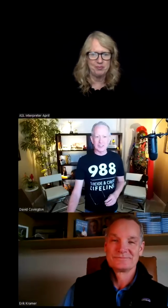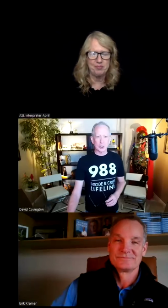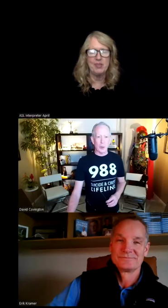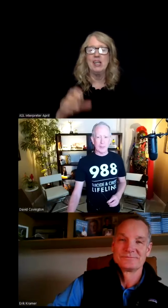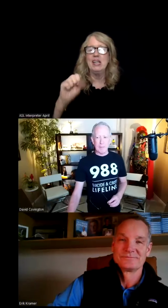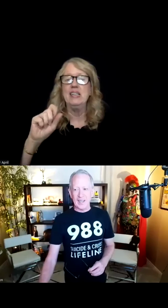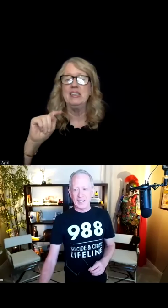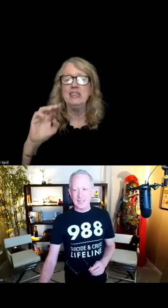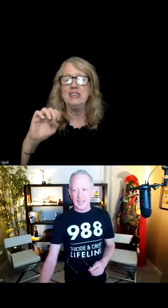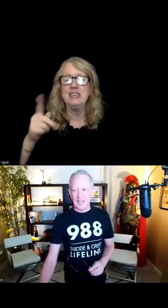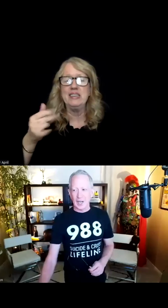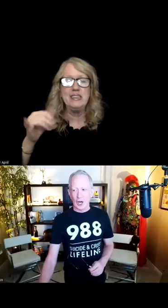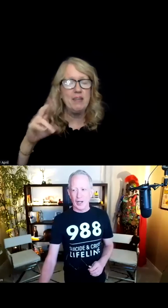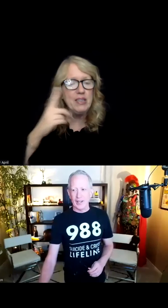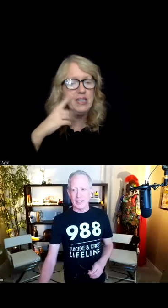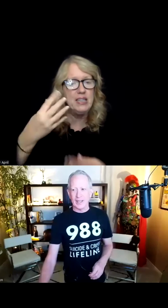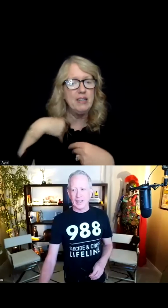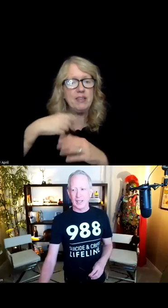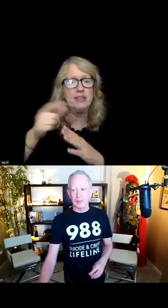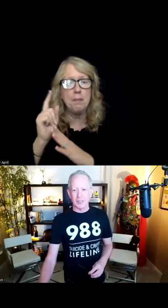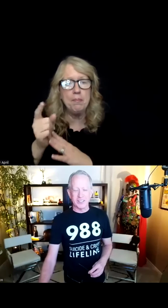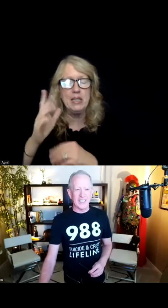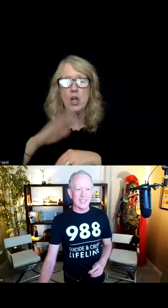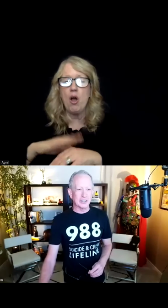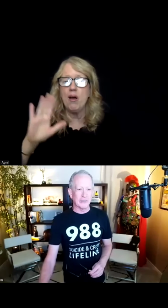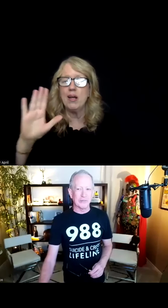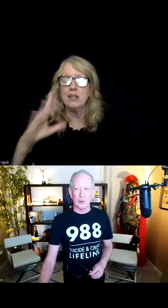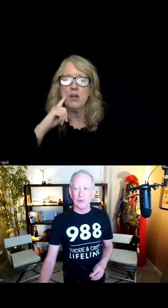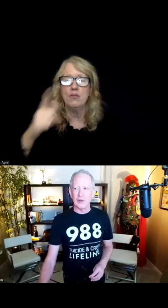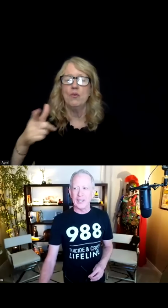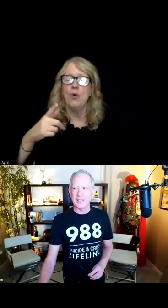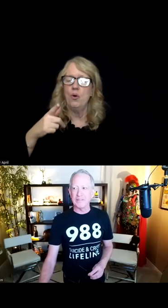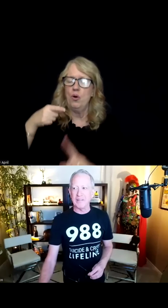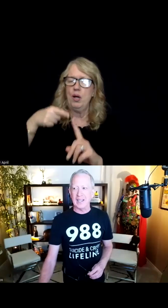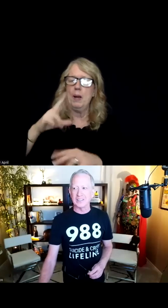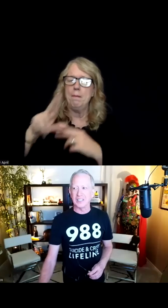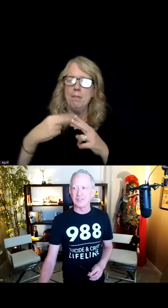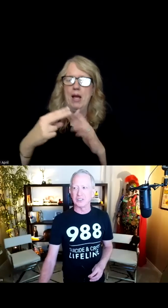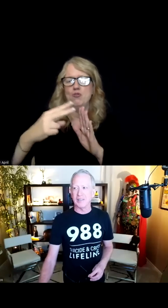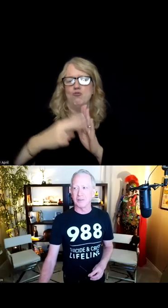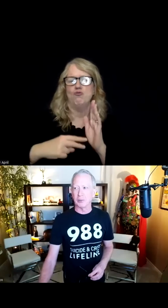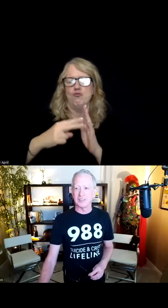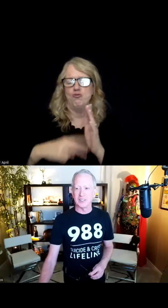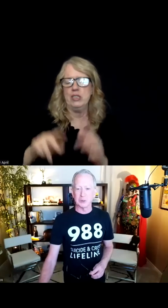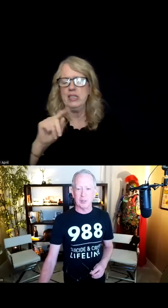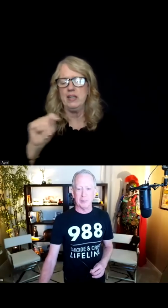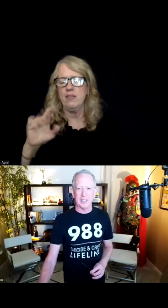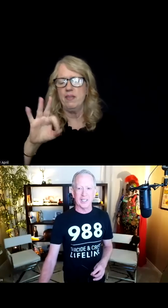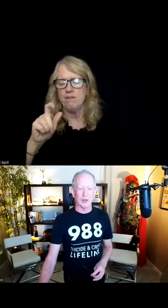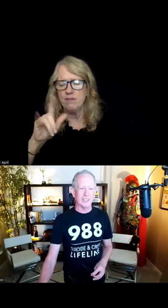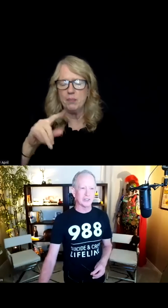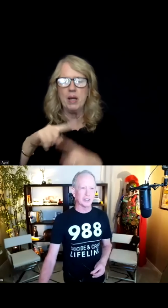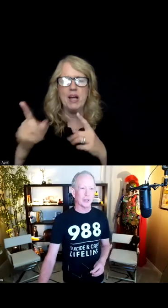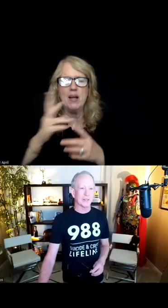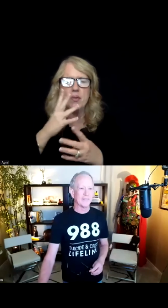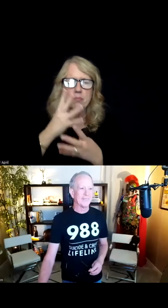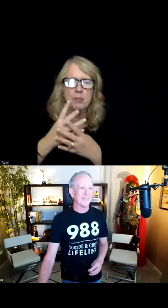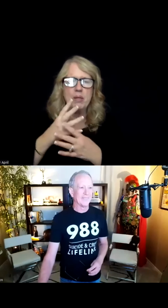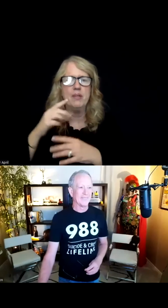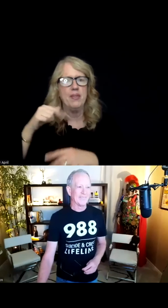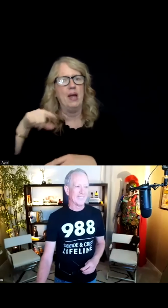Stephanie, give us a quick minute on a teaser for reading The Fallacy of the Stanford Prison Experiment in Crisis